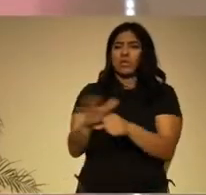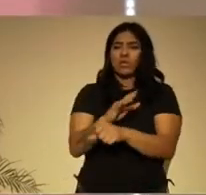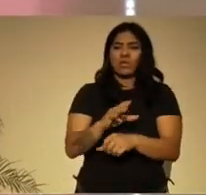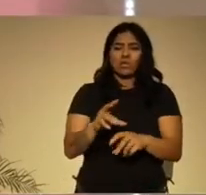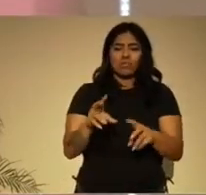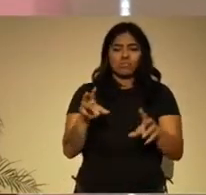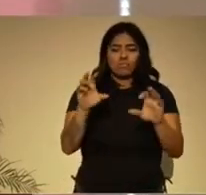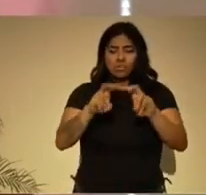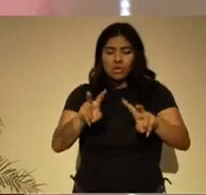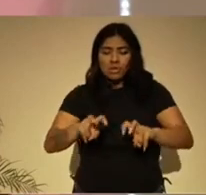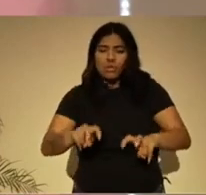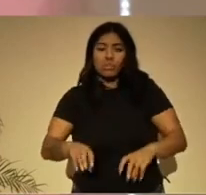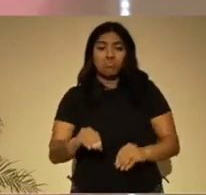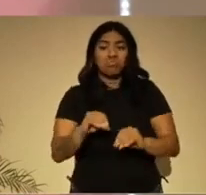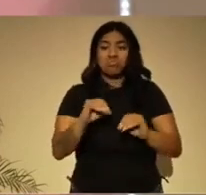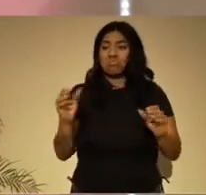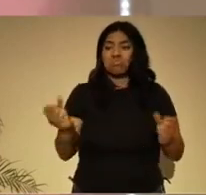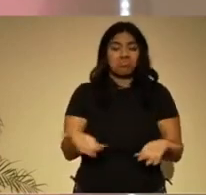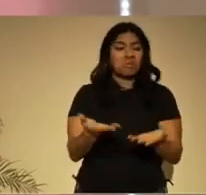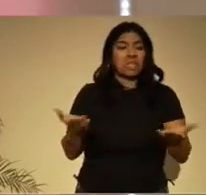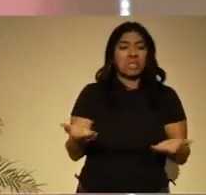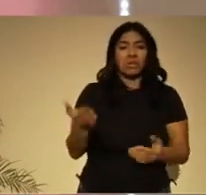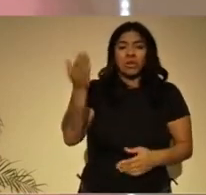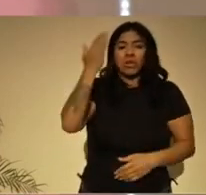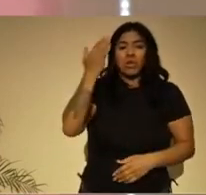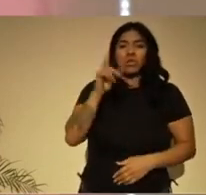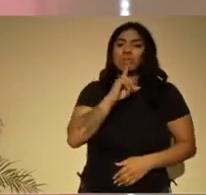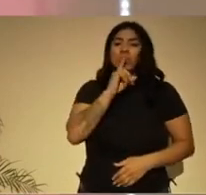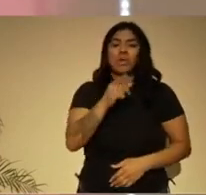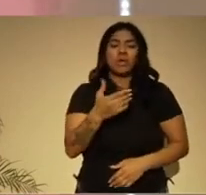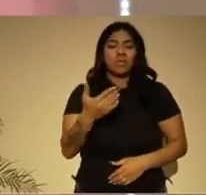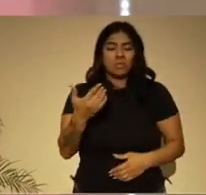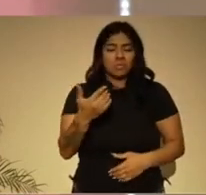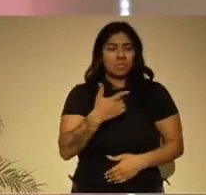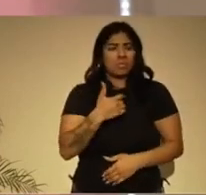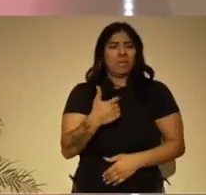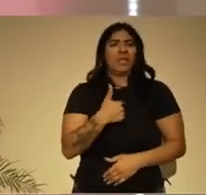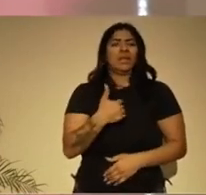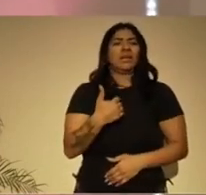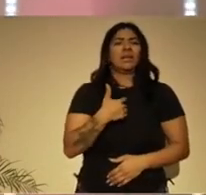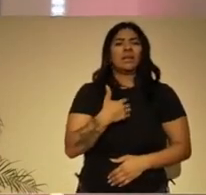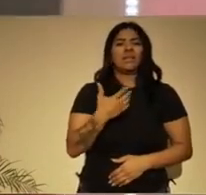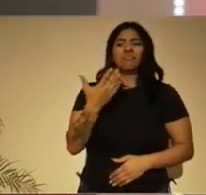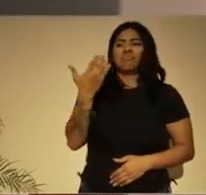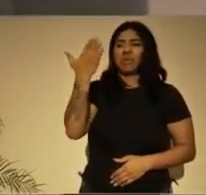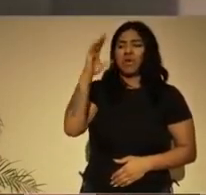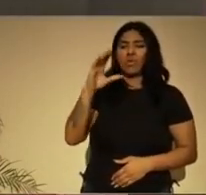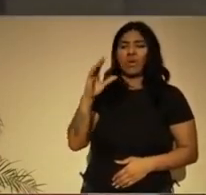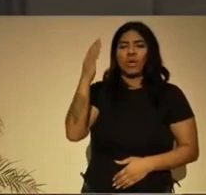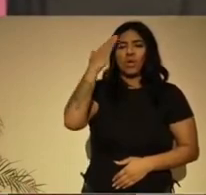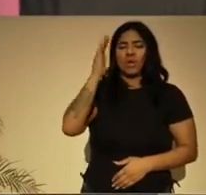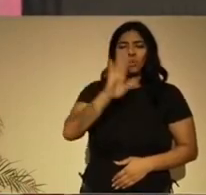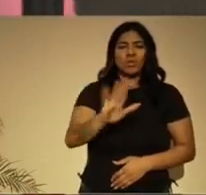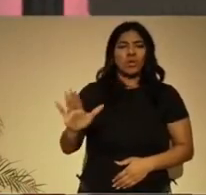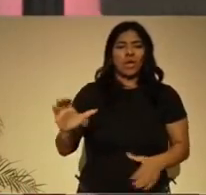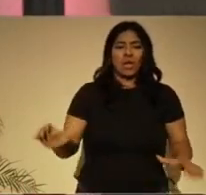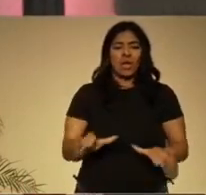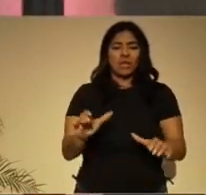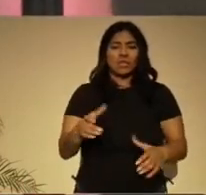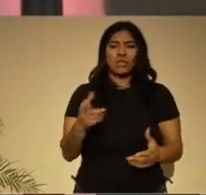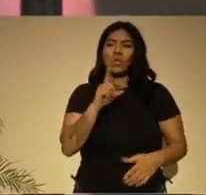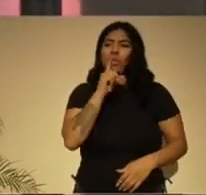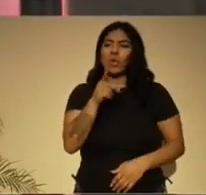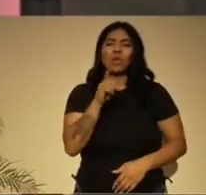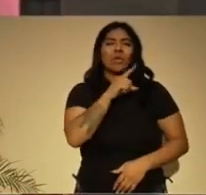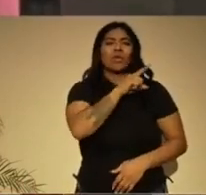motives. Nobody here knows me. Nobody knows the real me. Nobody knows your actions. Nobody knows the real you here